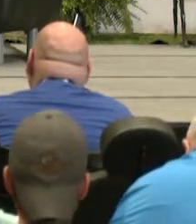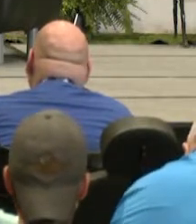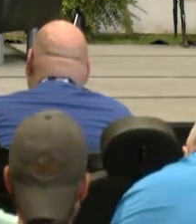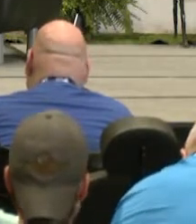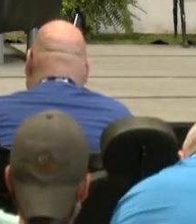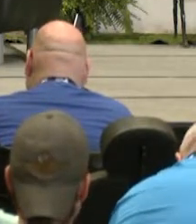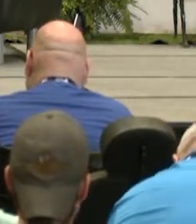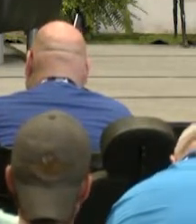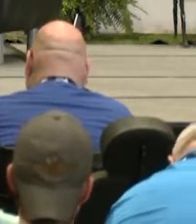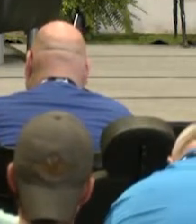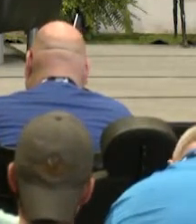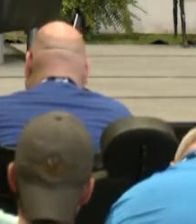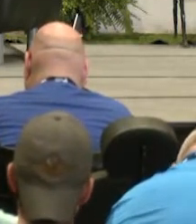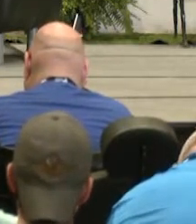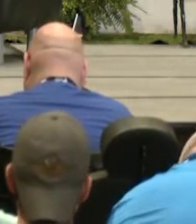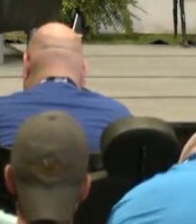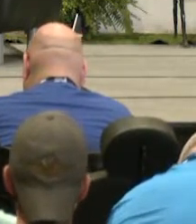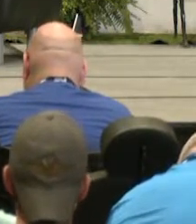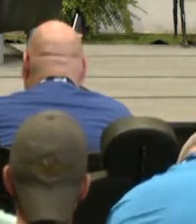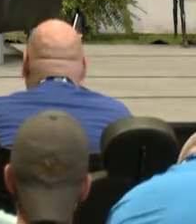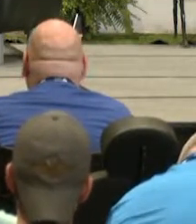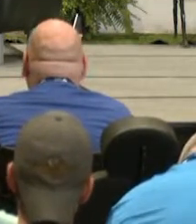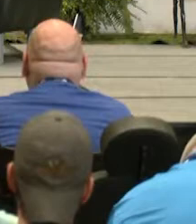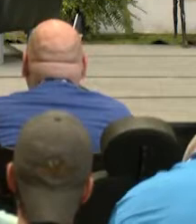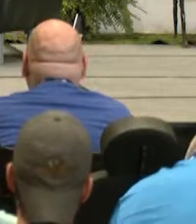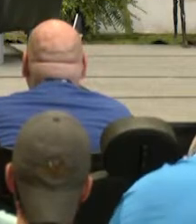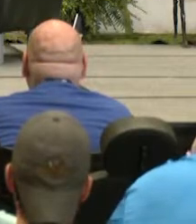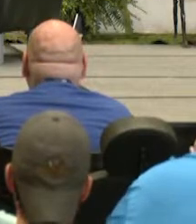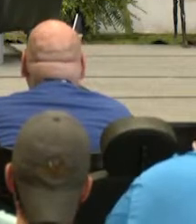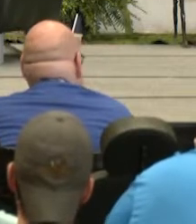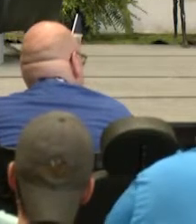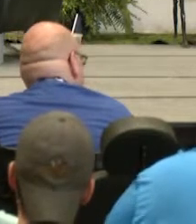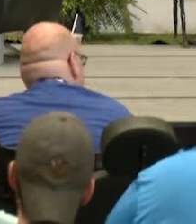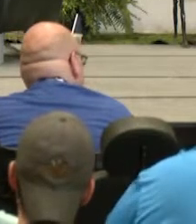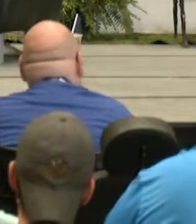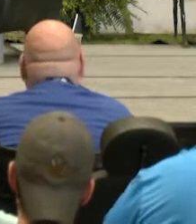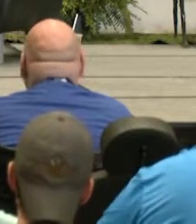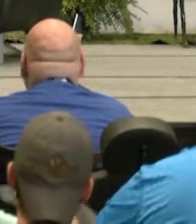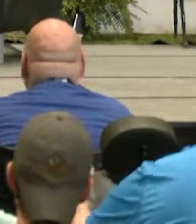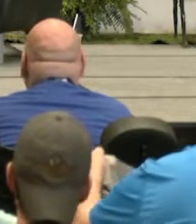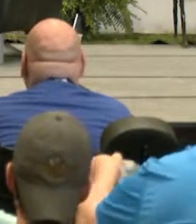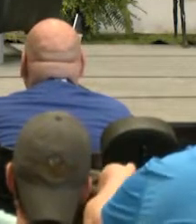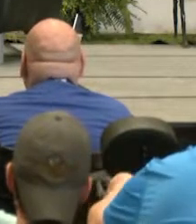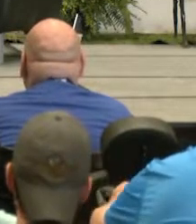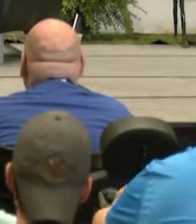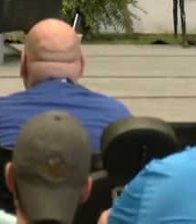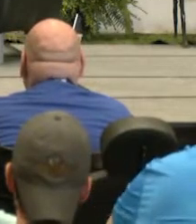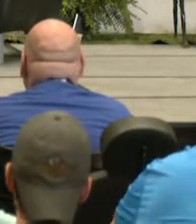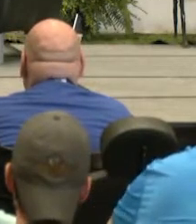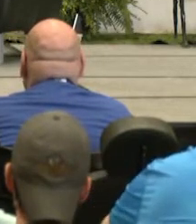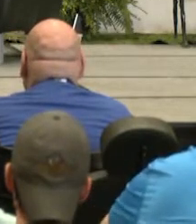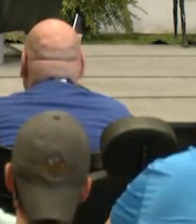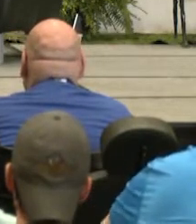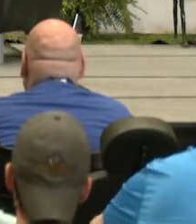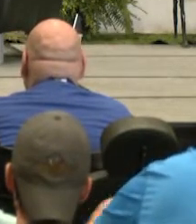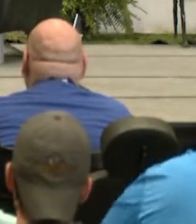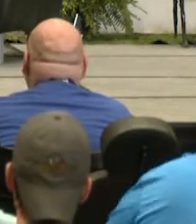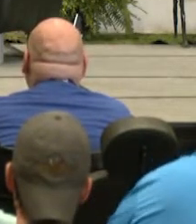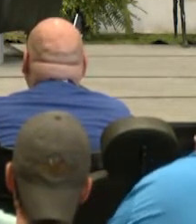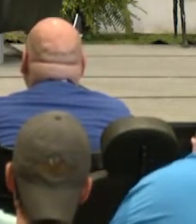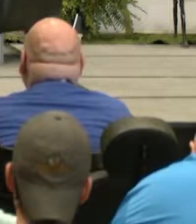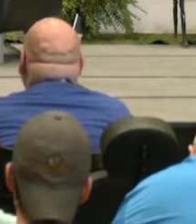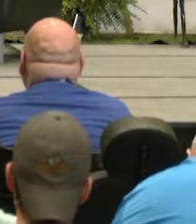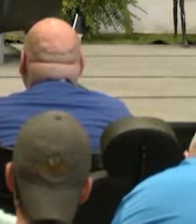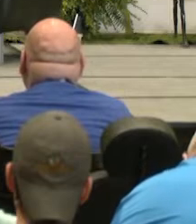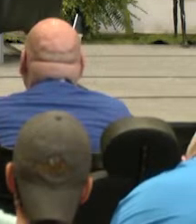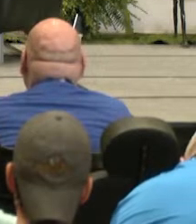Thank you. That's the 3rd job I told you I ever had. That was from them seeing other work. But really, the podcast is what I'm the most